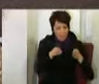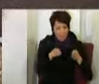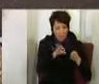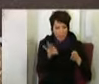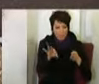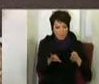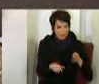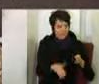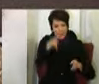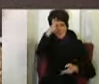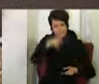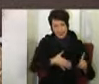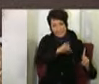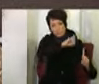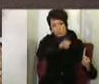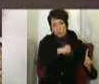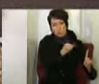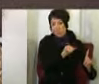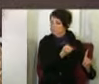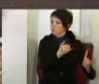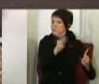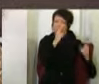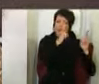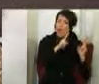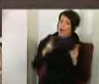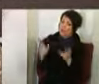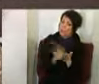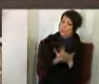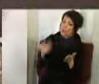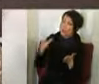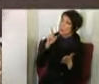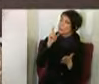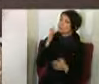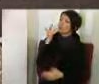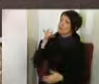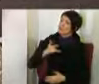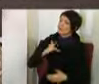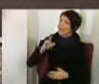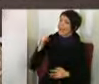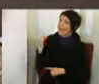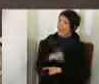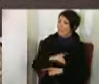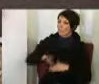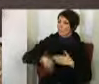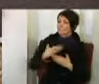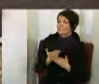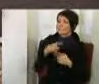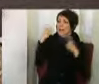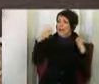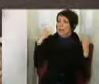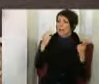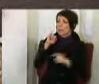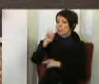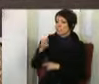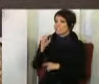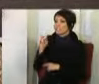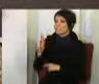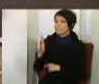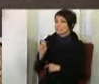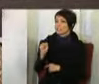of Joseph. To the honor and glory of the one this birthday we celebrate this time, Jesus, Yeshua,